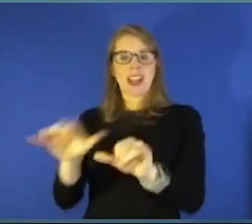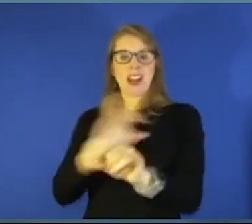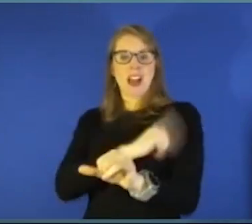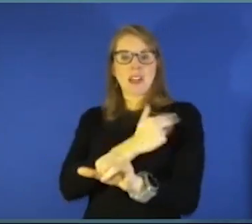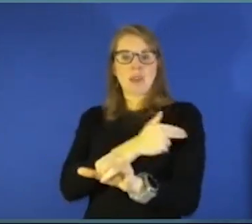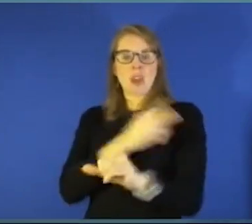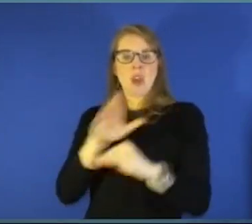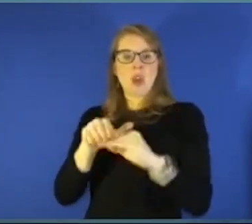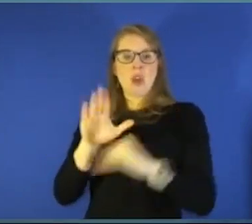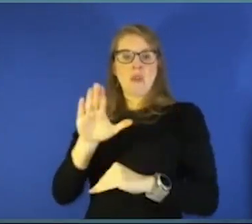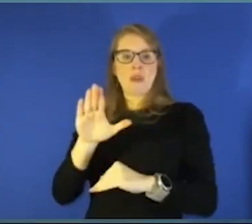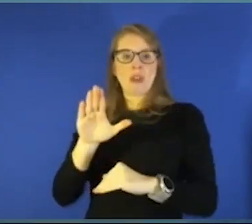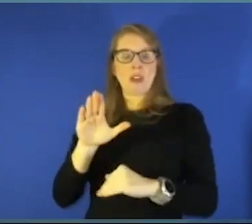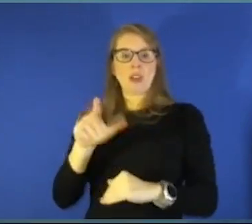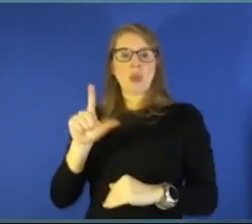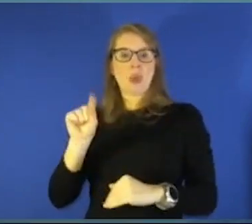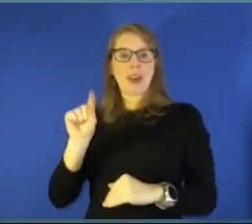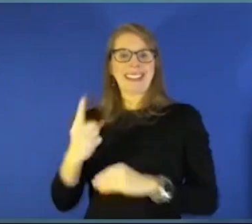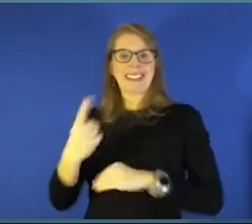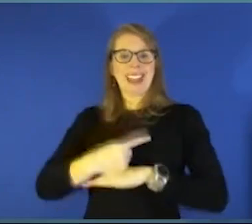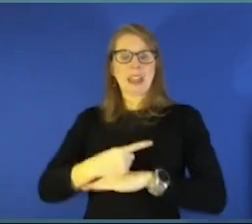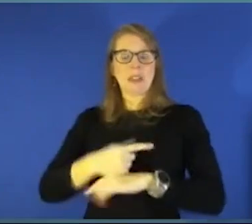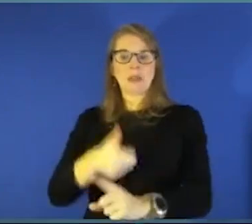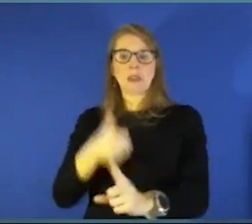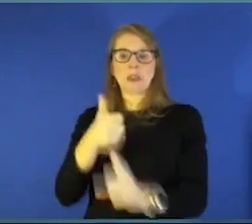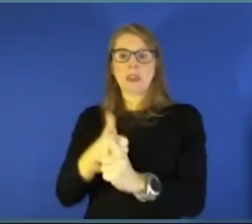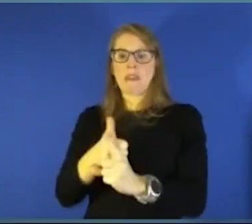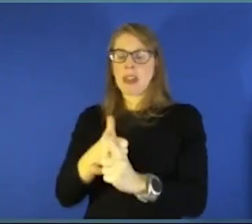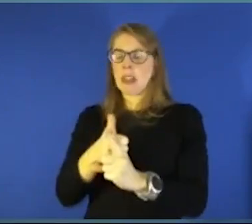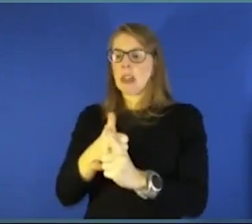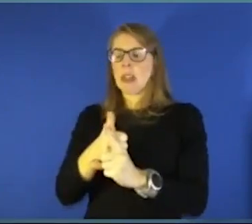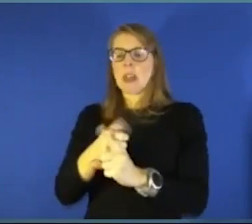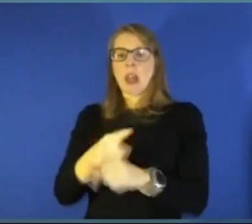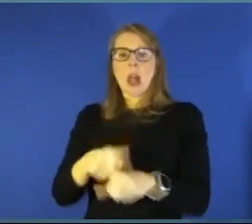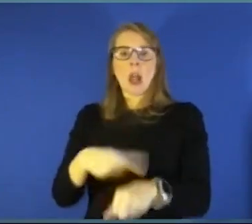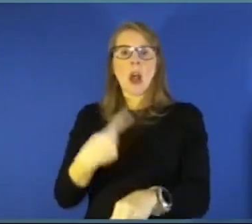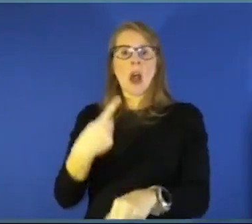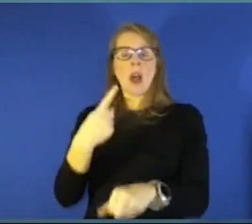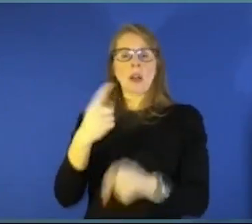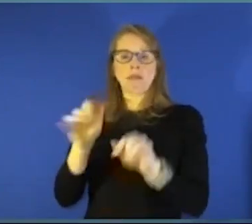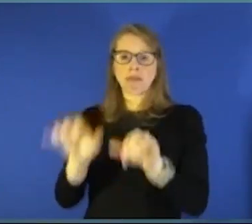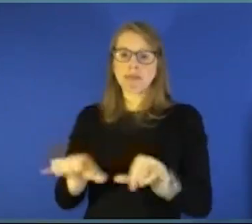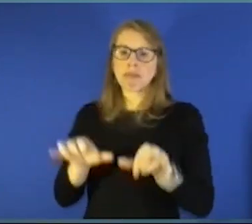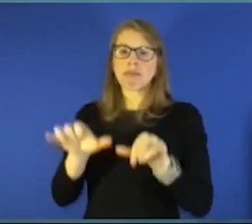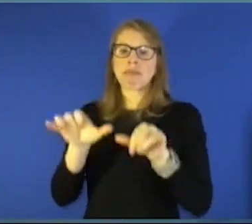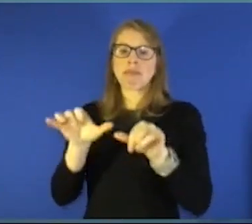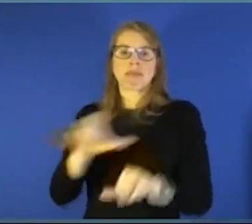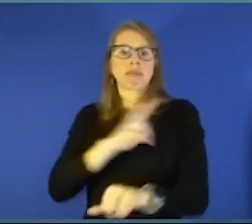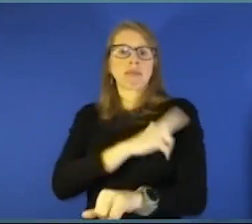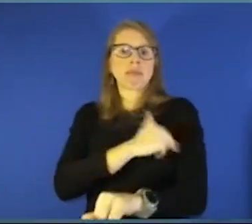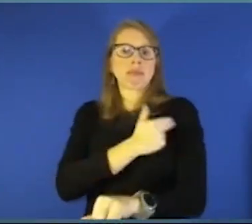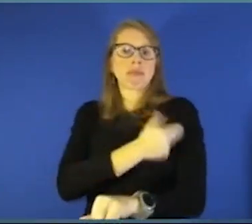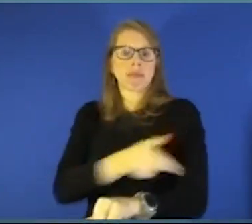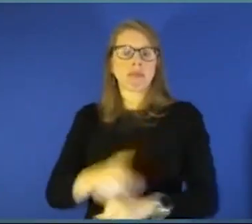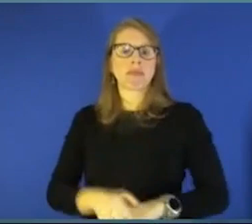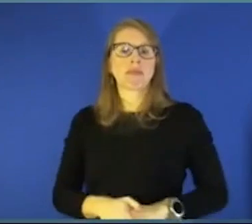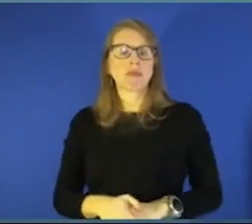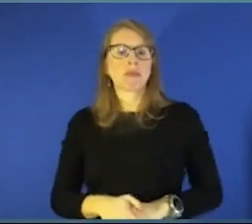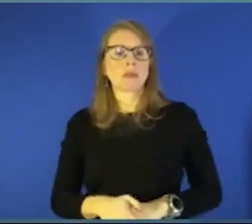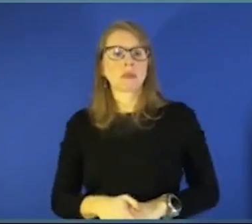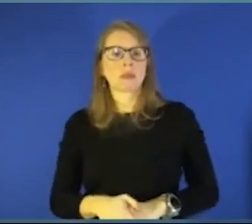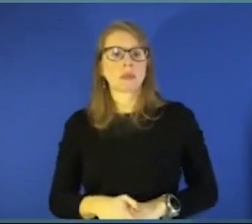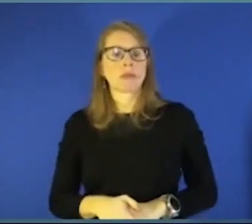over 21 days, and you are just having a very long hospitalized course. And that is